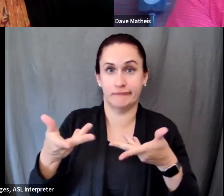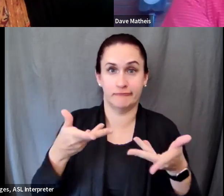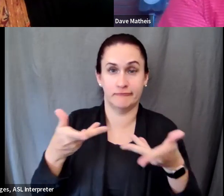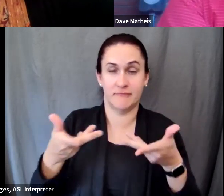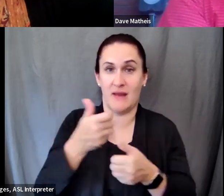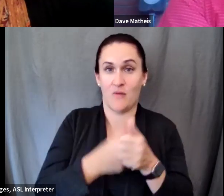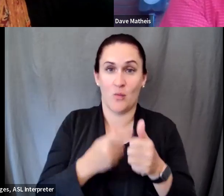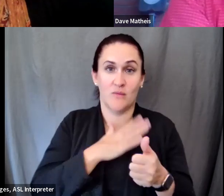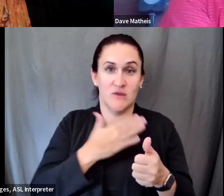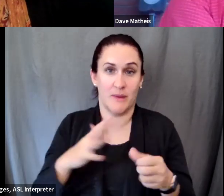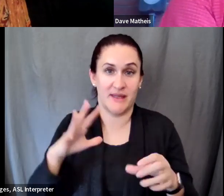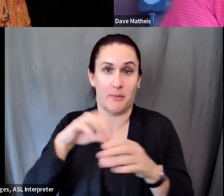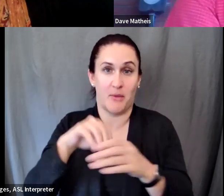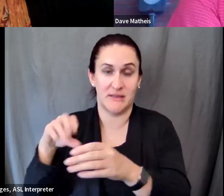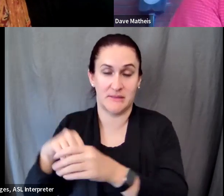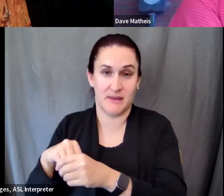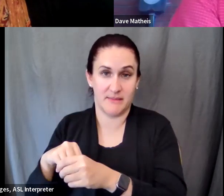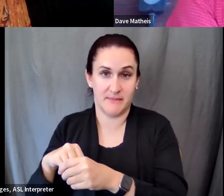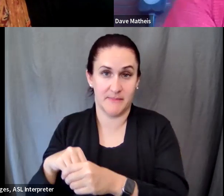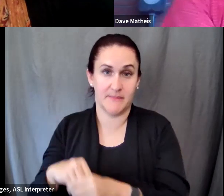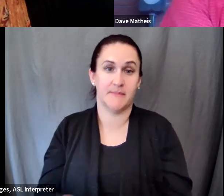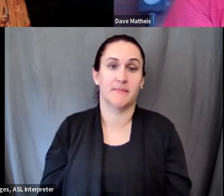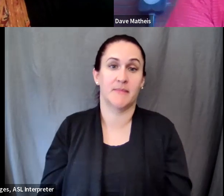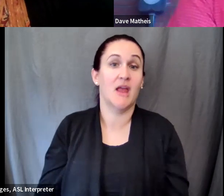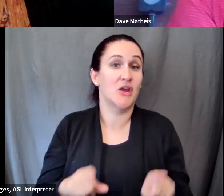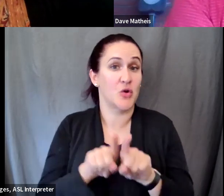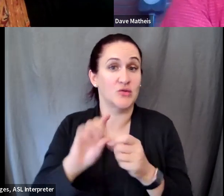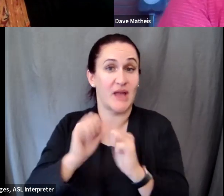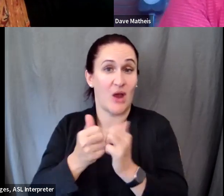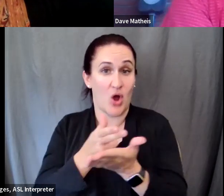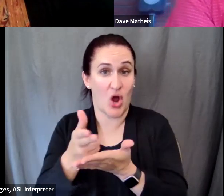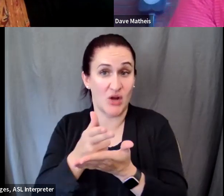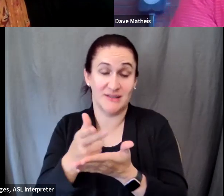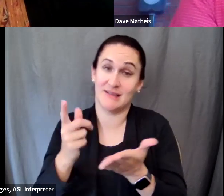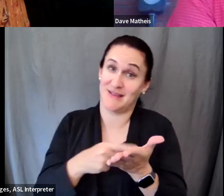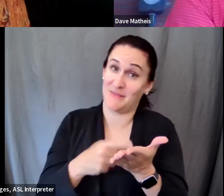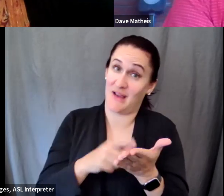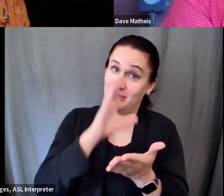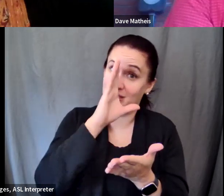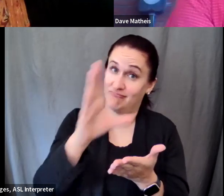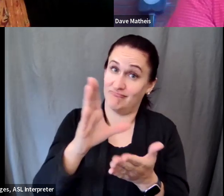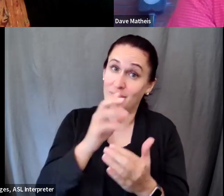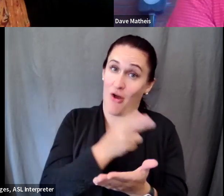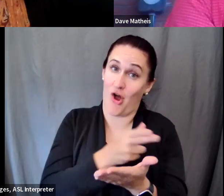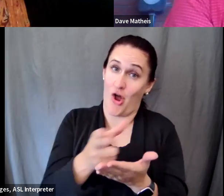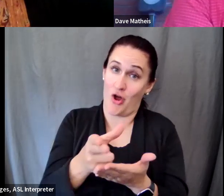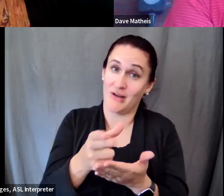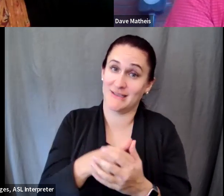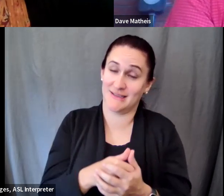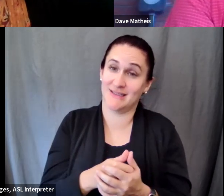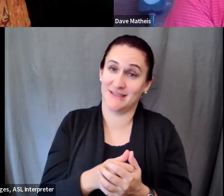to participate. And how honest, sometimes brutally honest, some of the parents